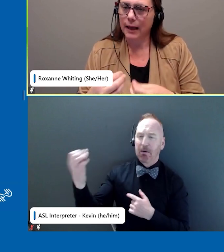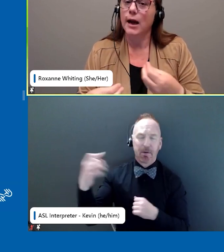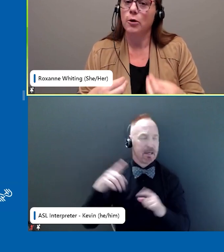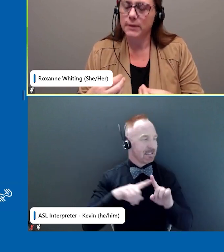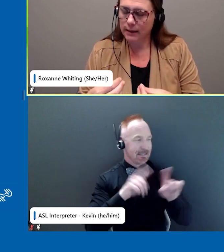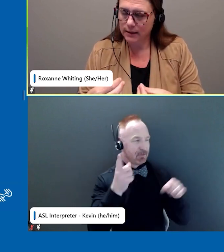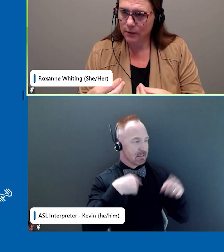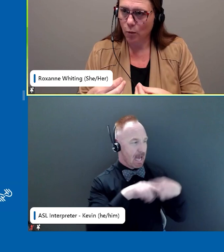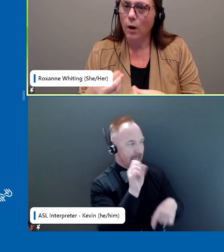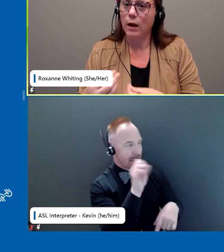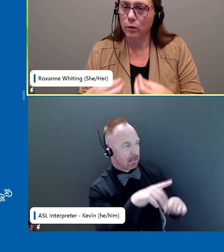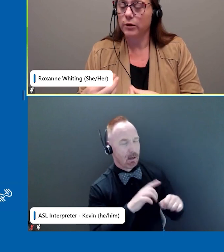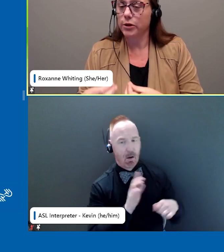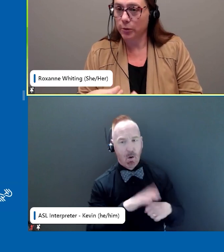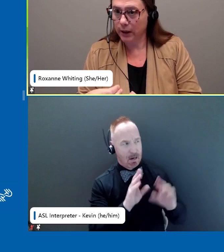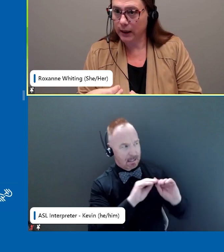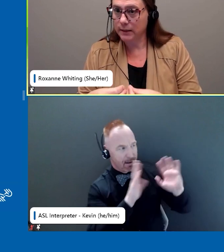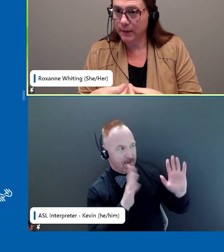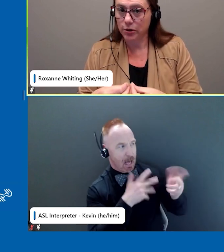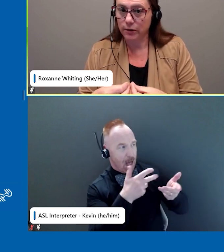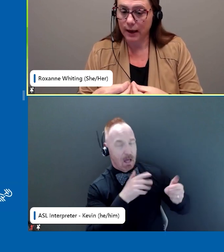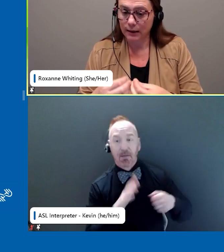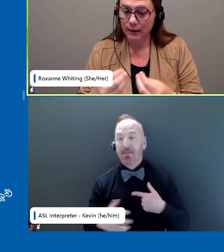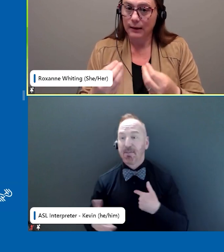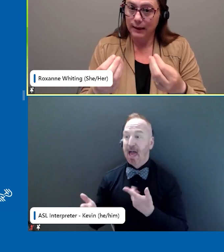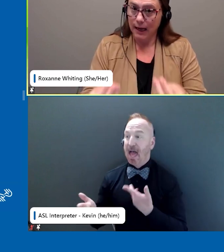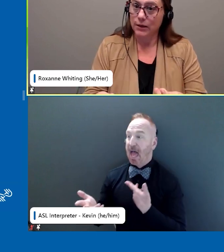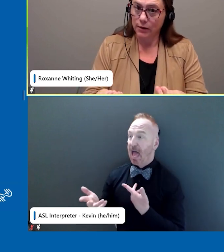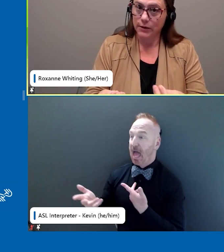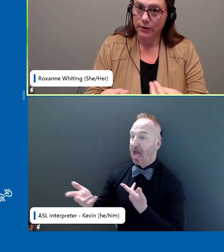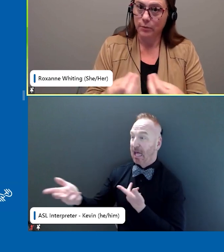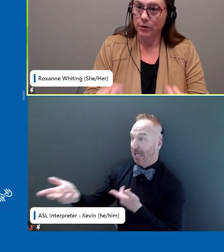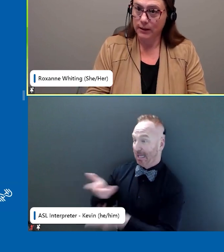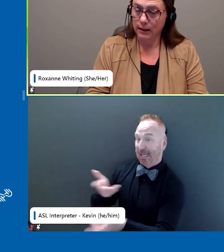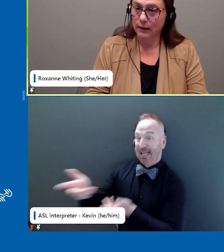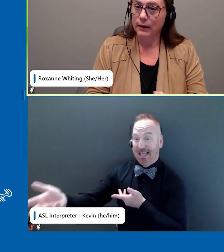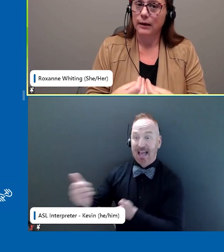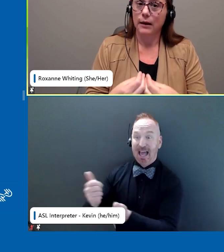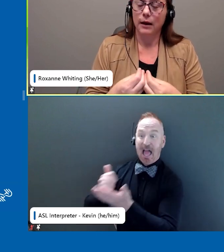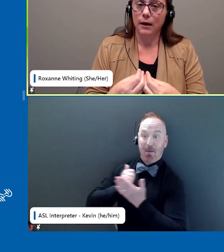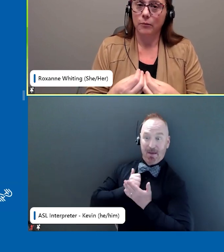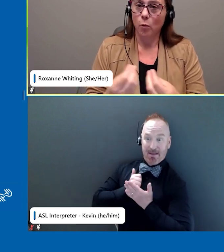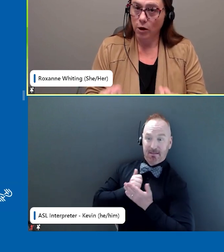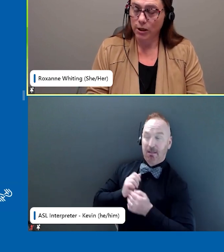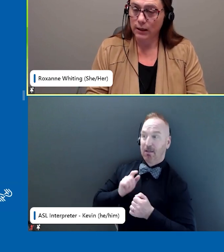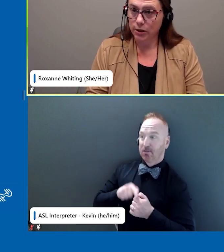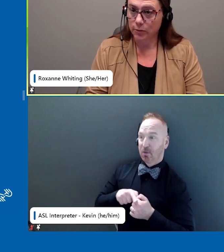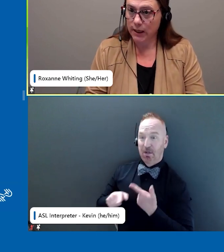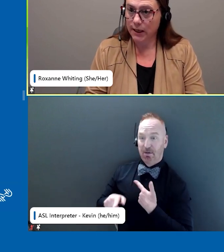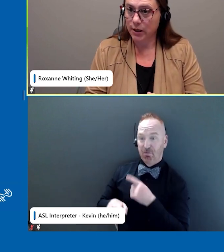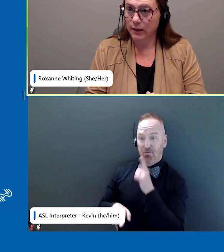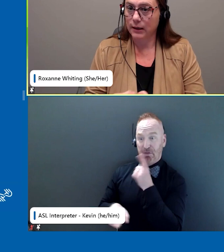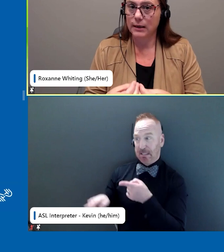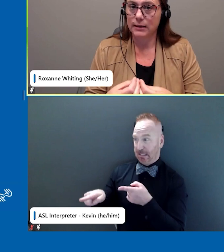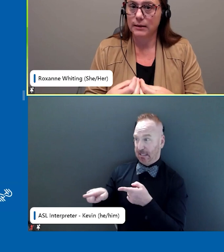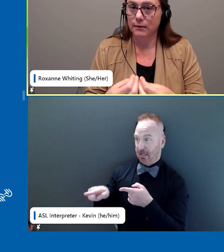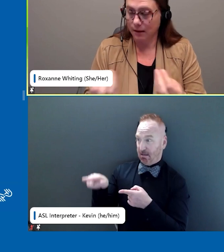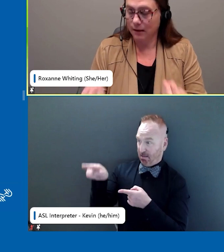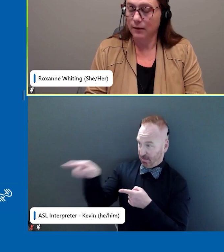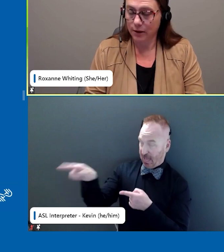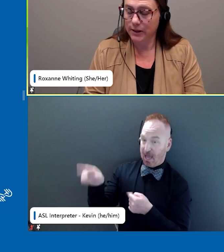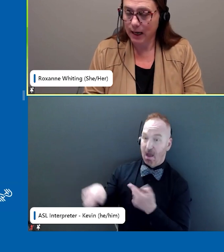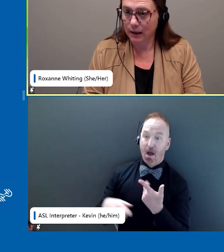and that helps us while we're interpreting to make sure that the end user, the person watching the interpretation,